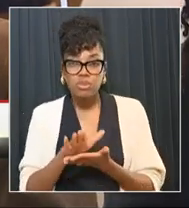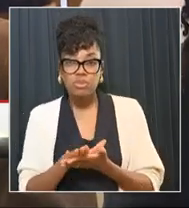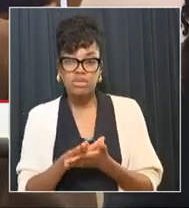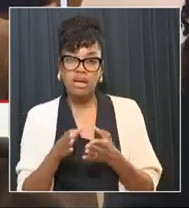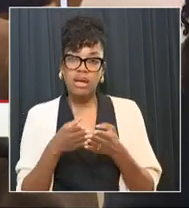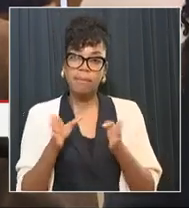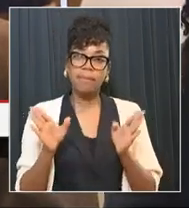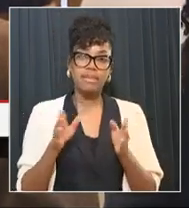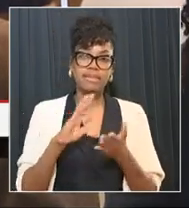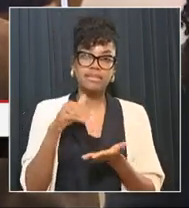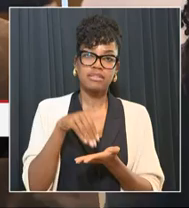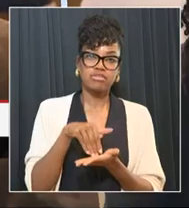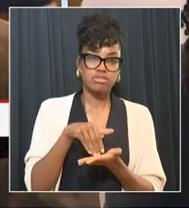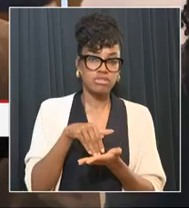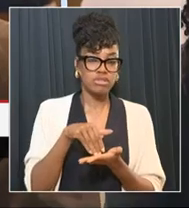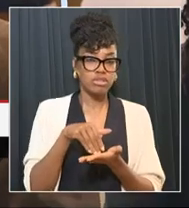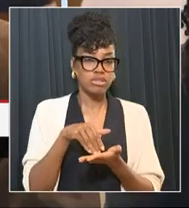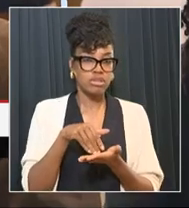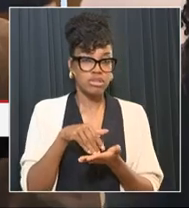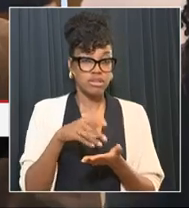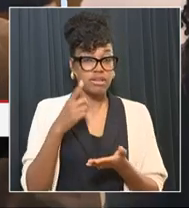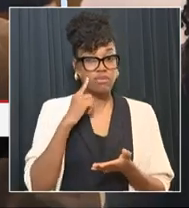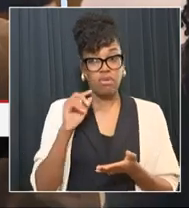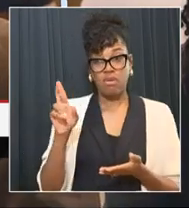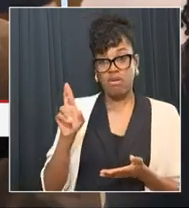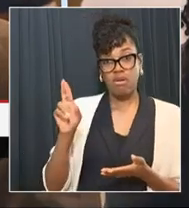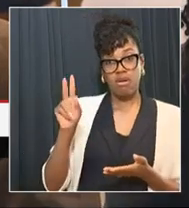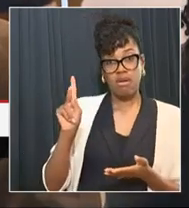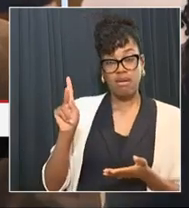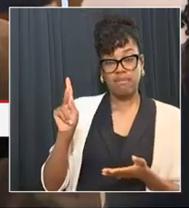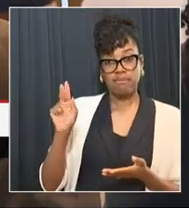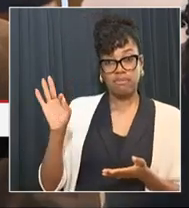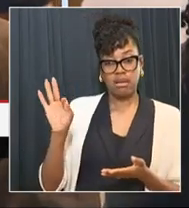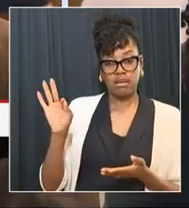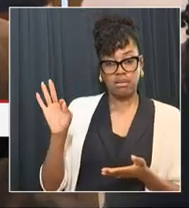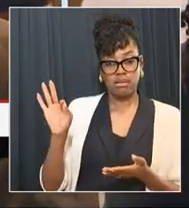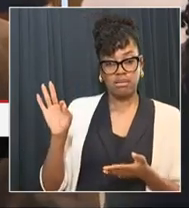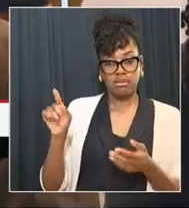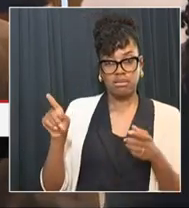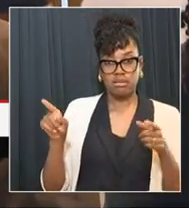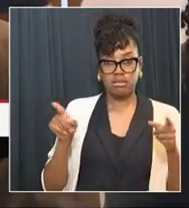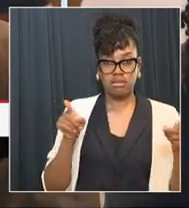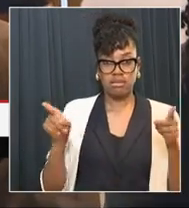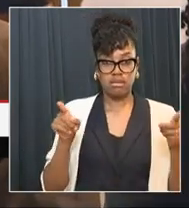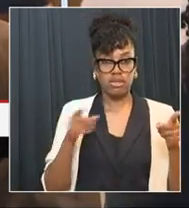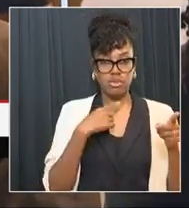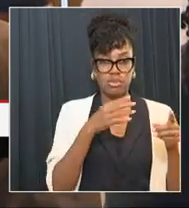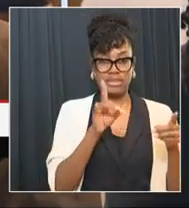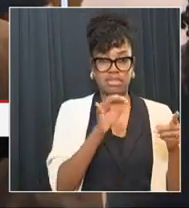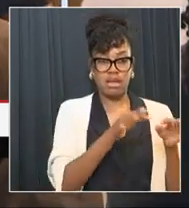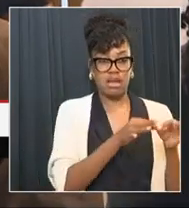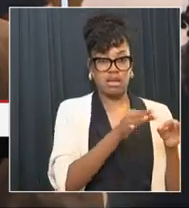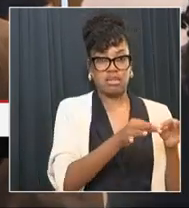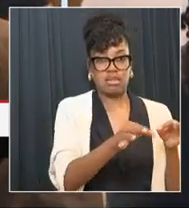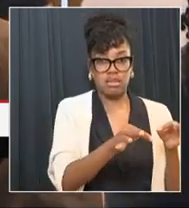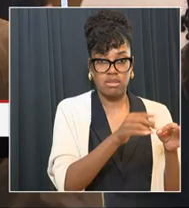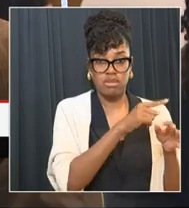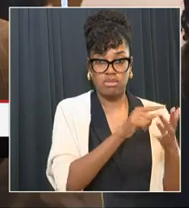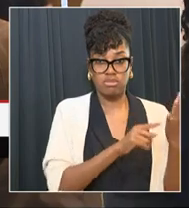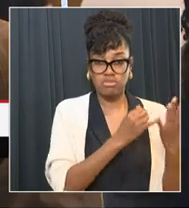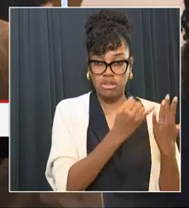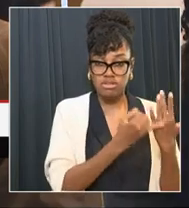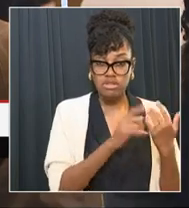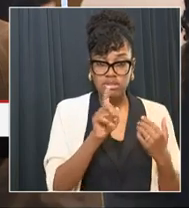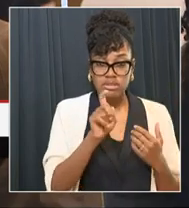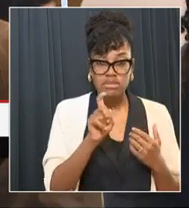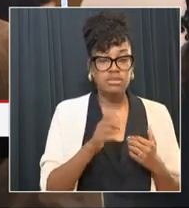pushed or delayed, or the funding was trimmed because of the RFK Stadium project? Yes,